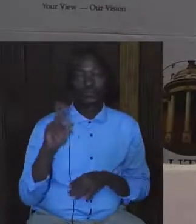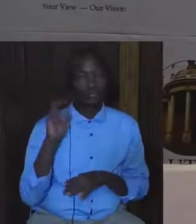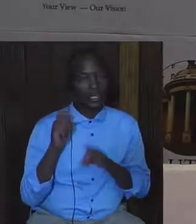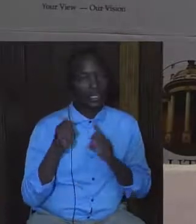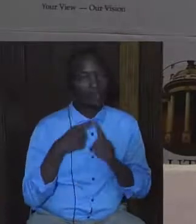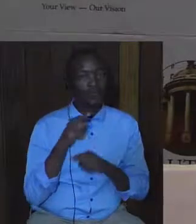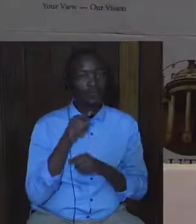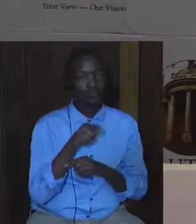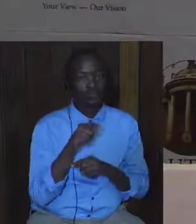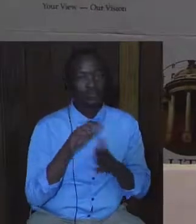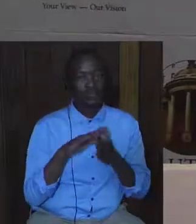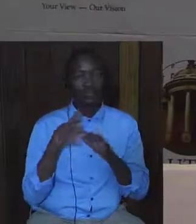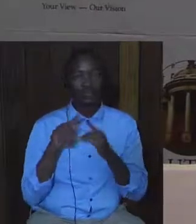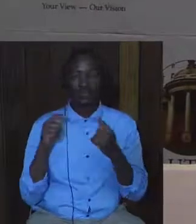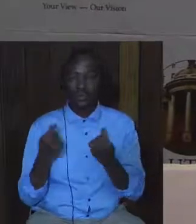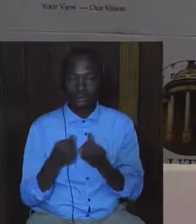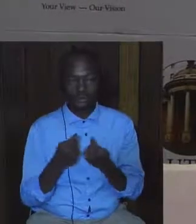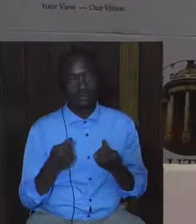your team